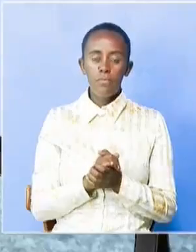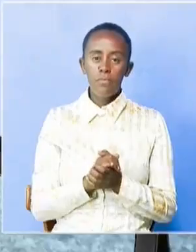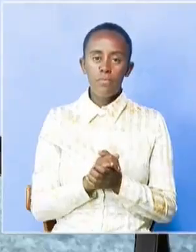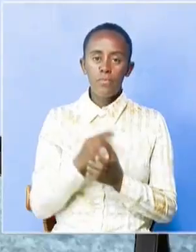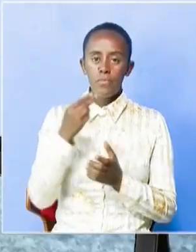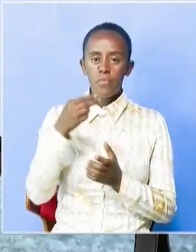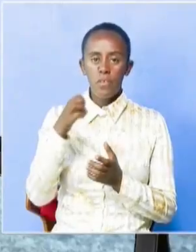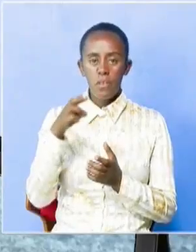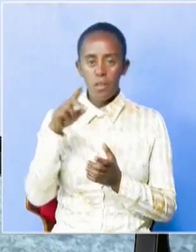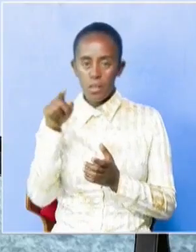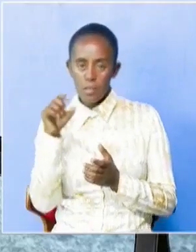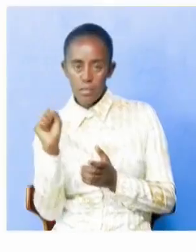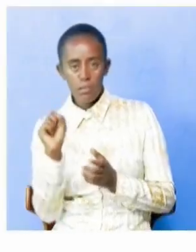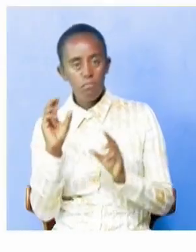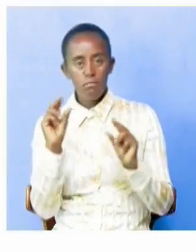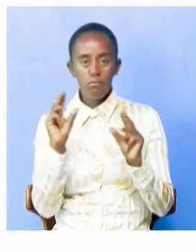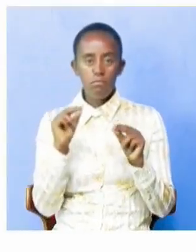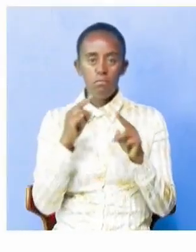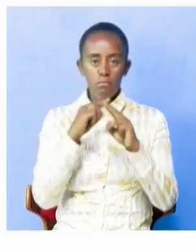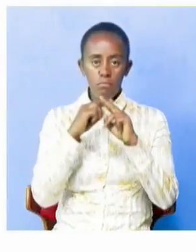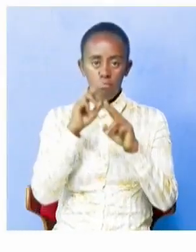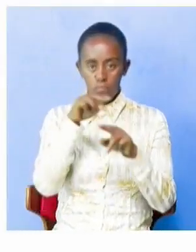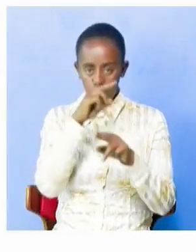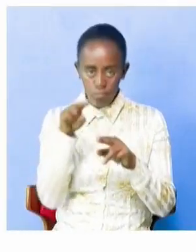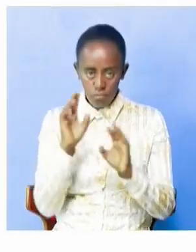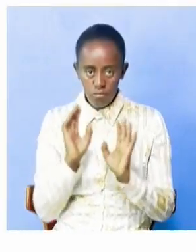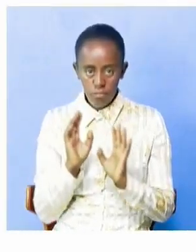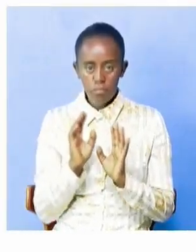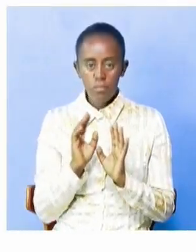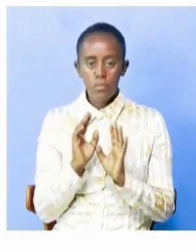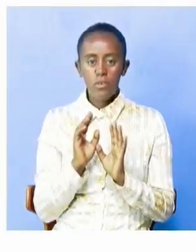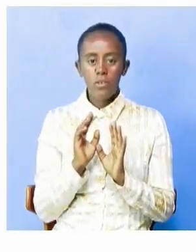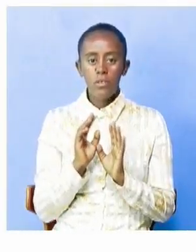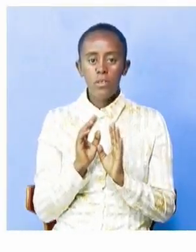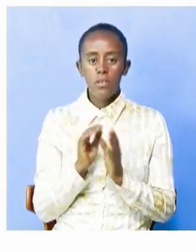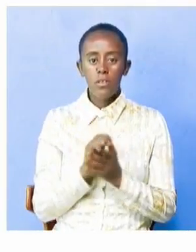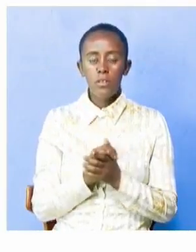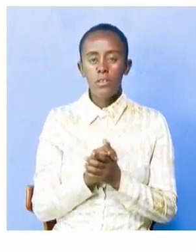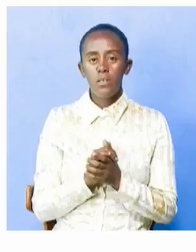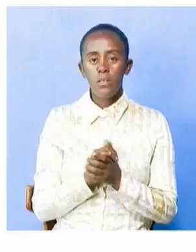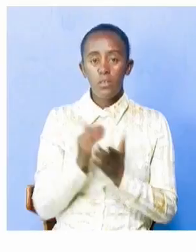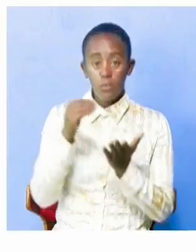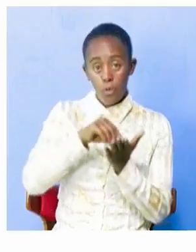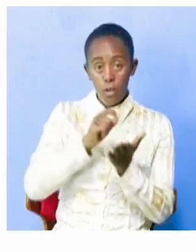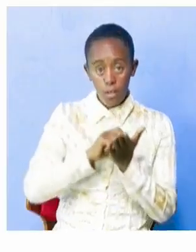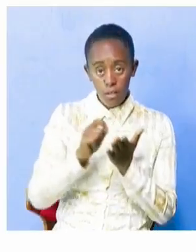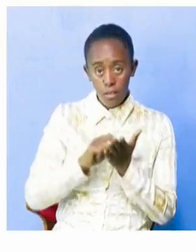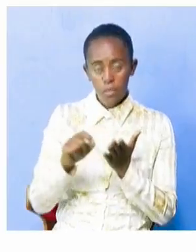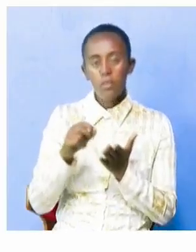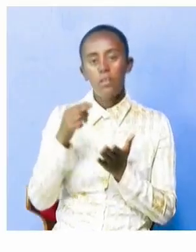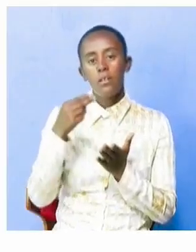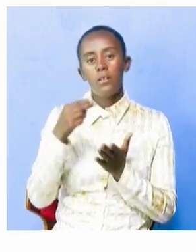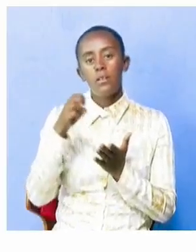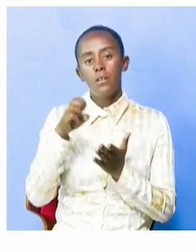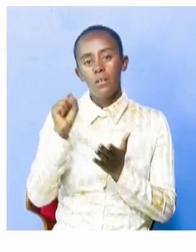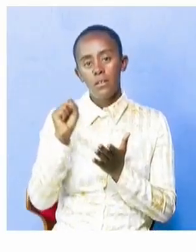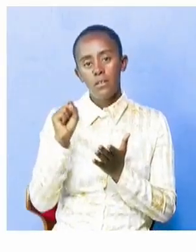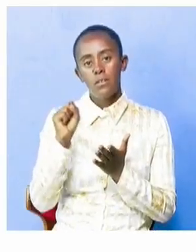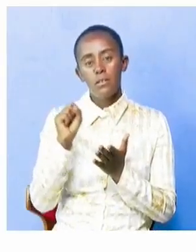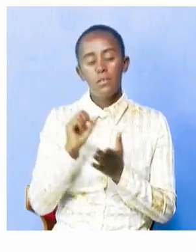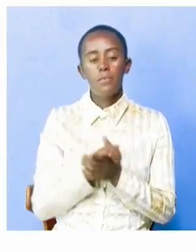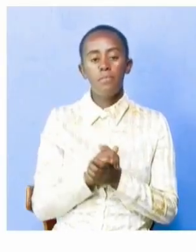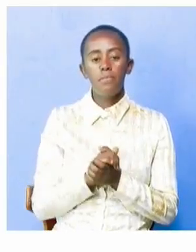need to add apostrophe, and so what we're doing when we rewrite it is, this is her